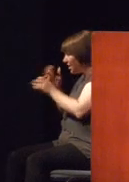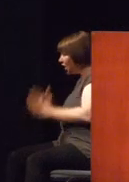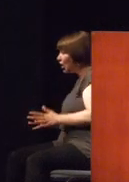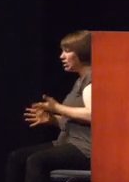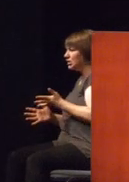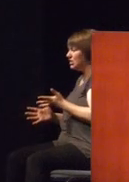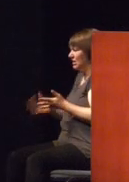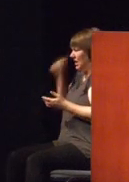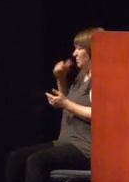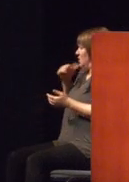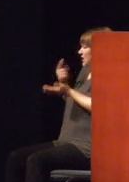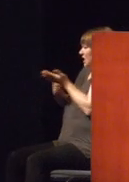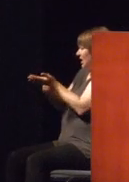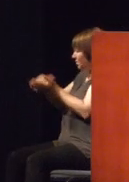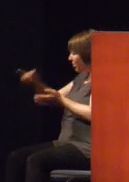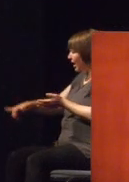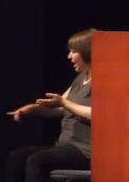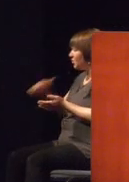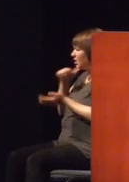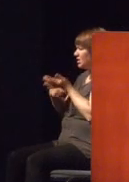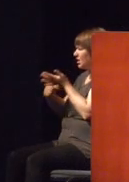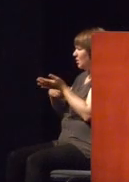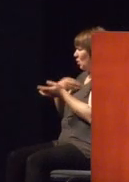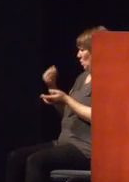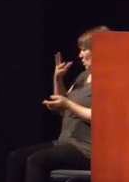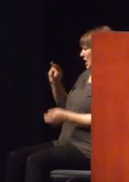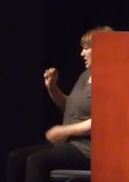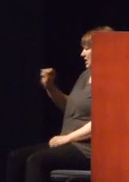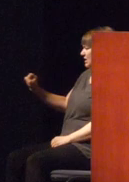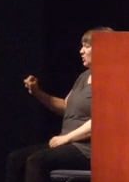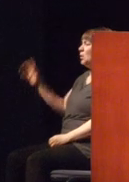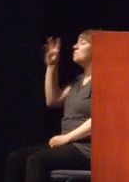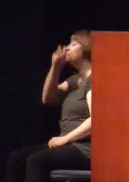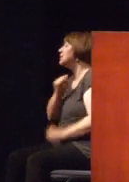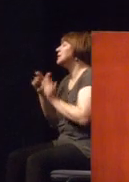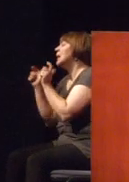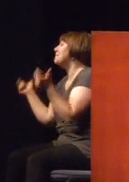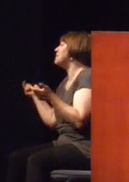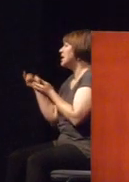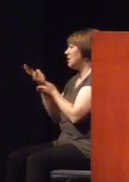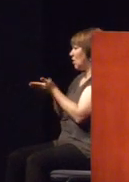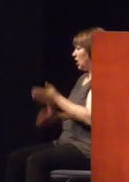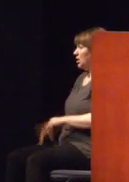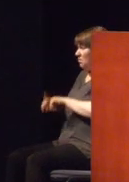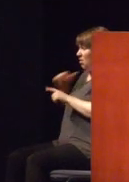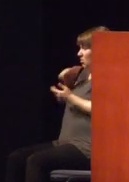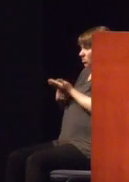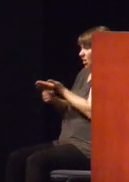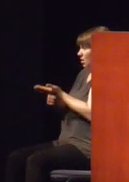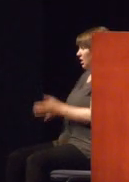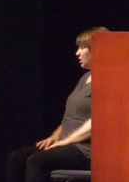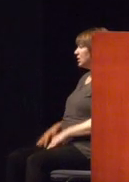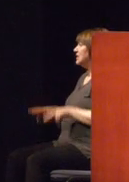we're not talking about whiteness in education, there's this whole piece that we're missing. And yet, for so many reasons, we don't talk about it.